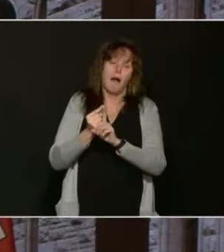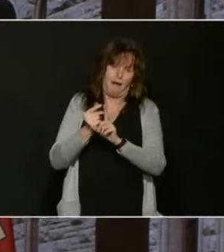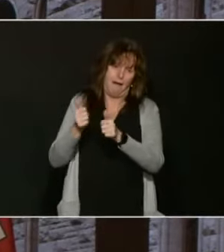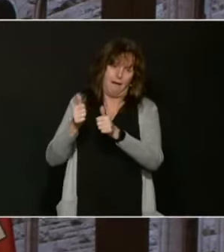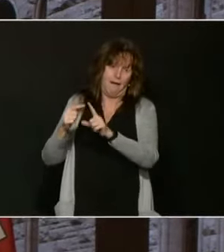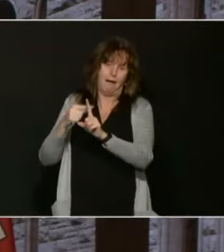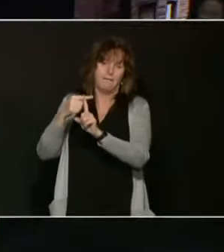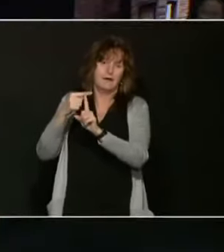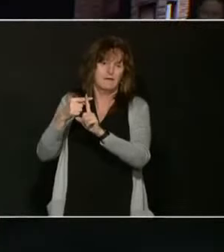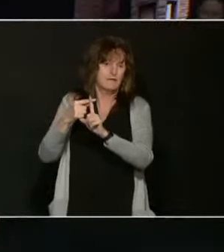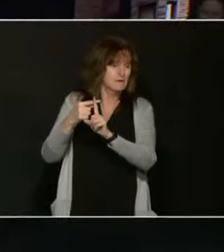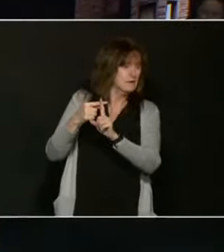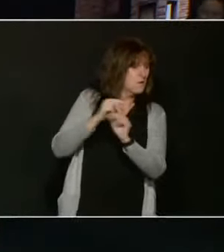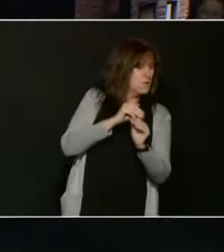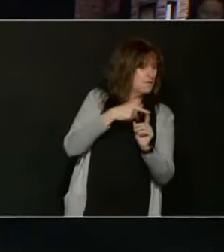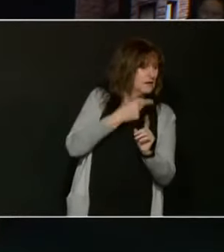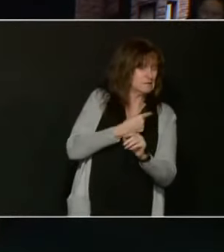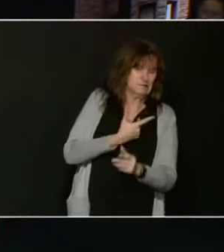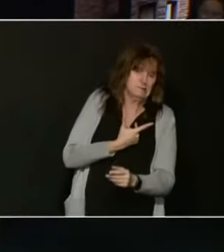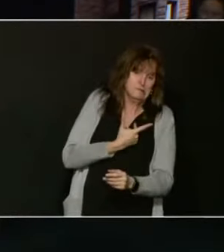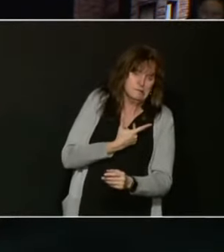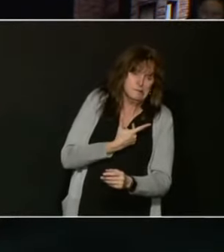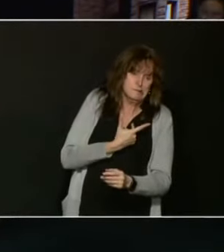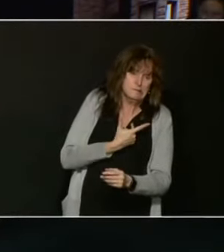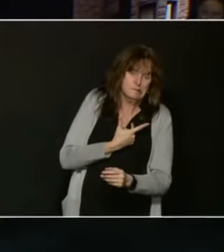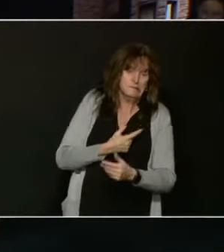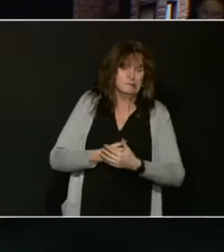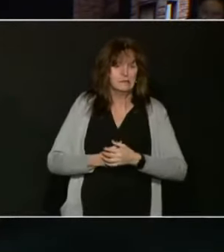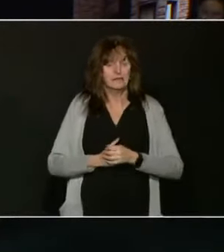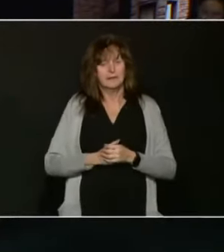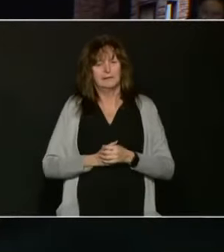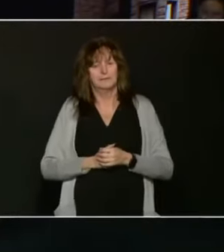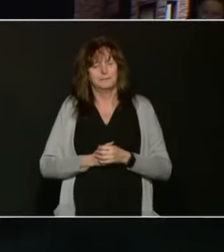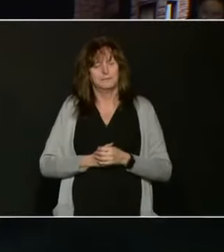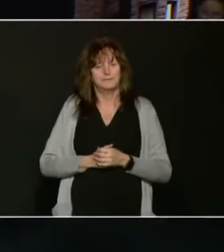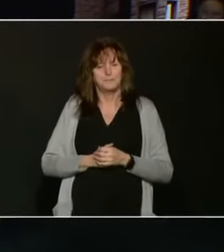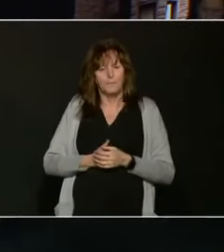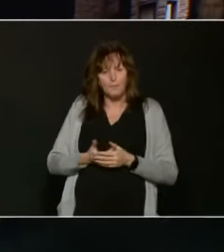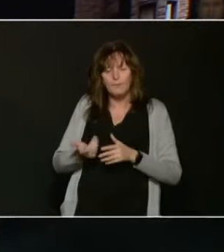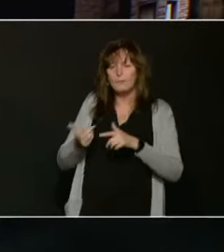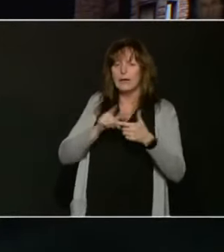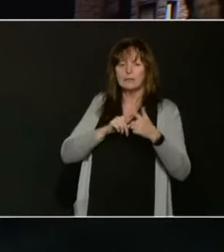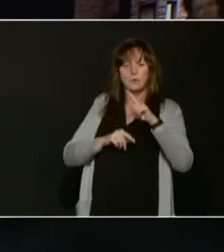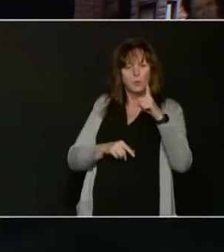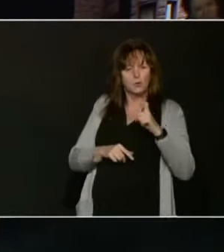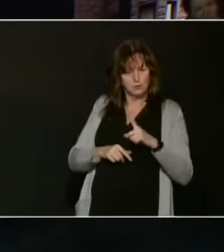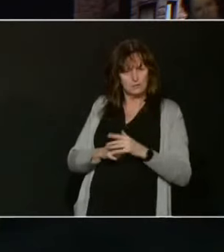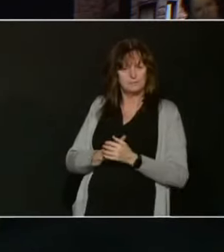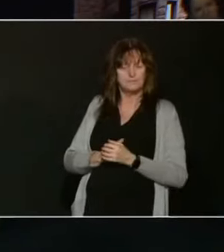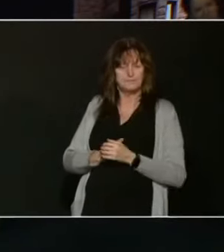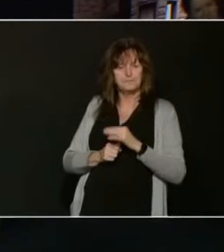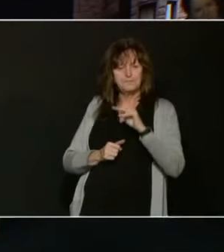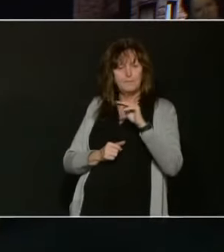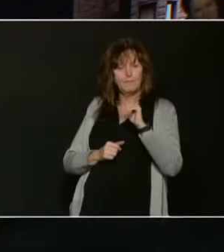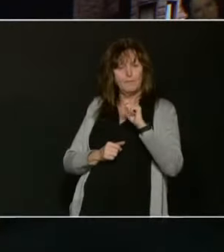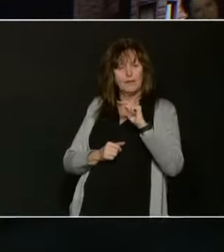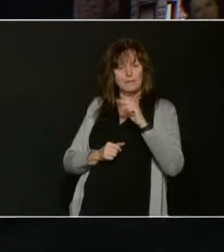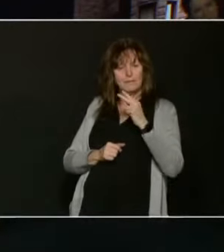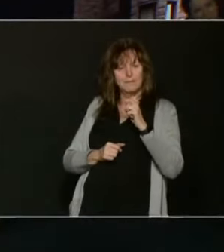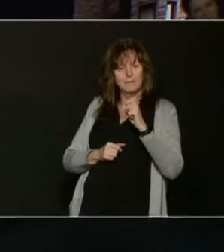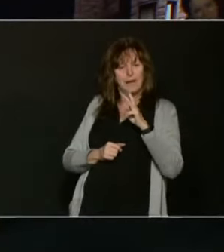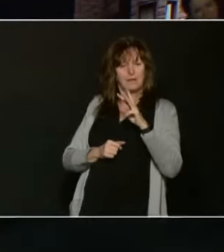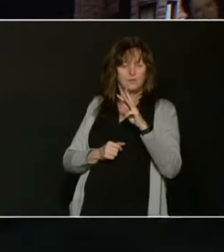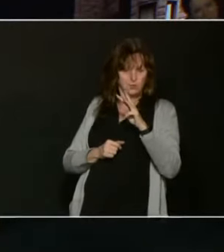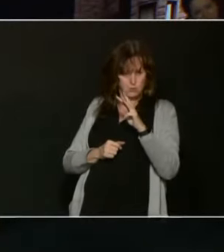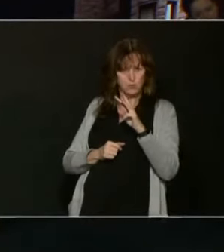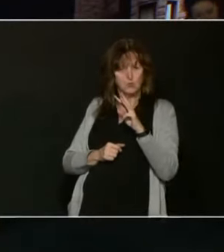question. Your next question comes from Matthew Bingley from Global News. Matthew, please